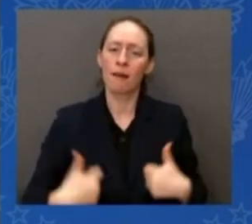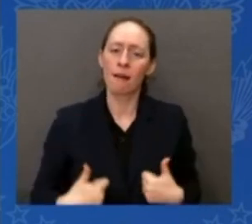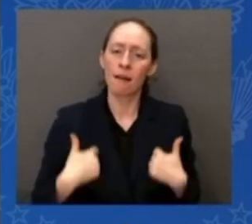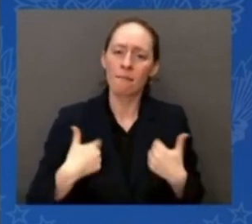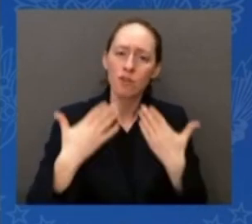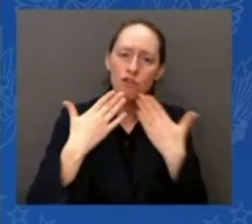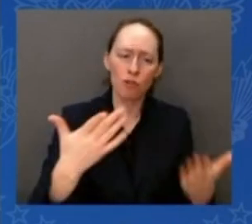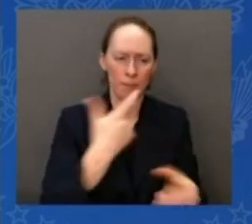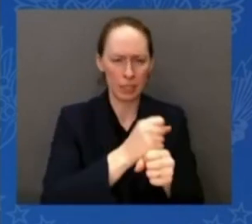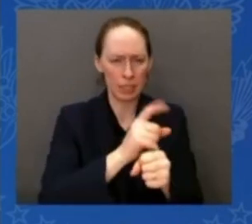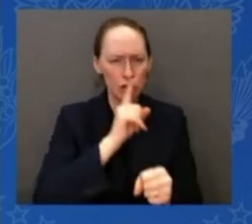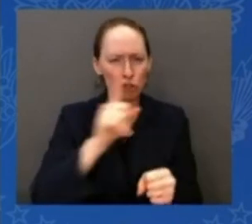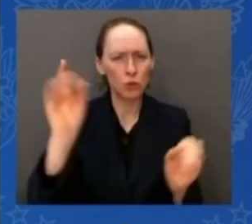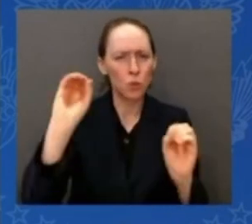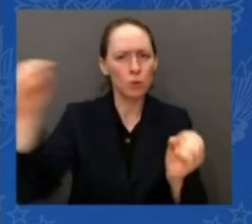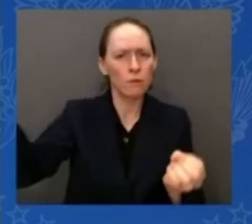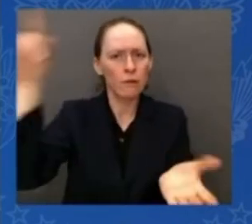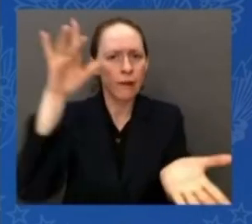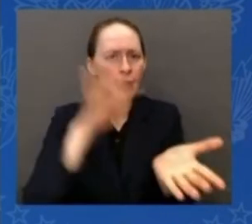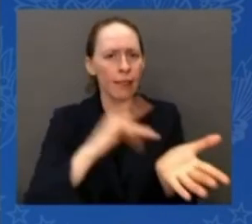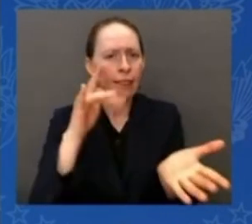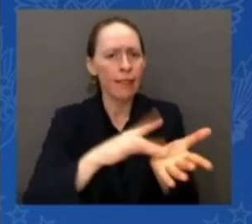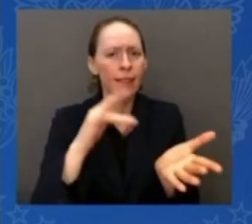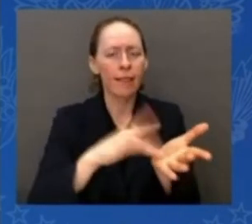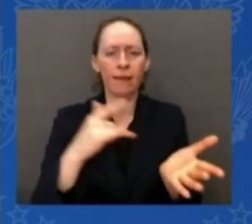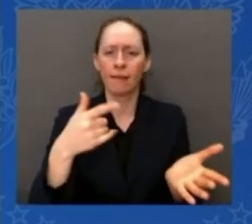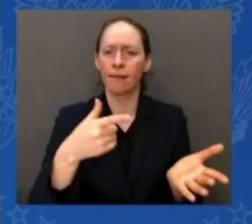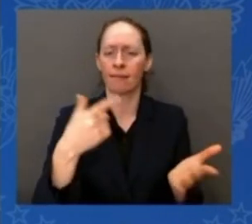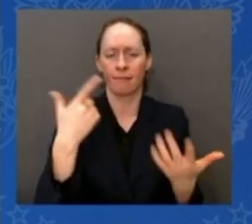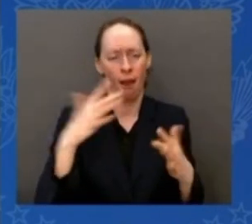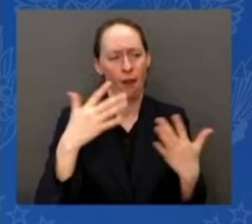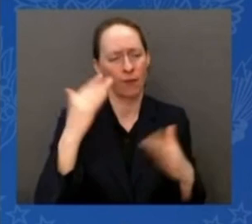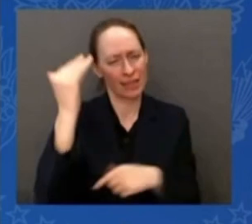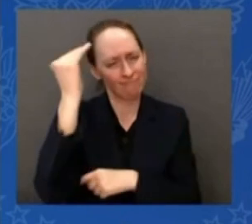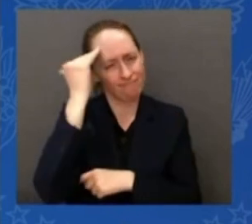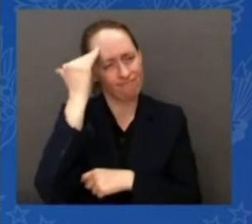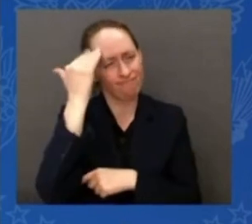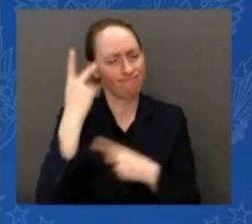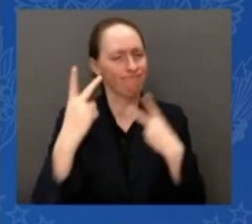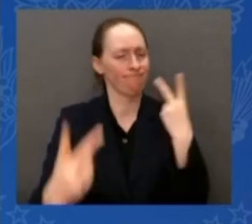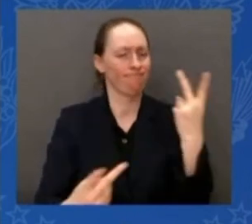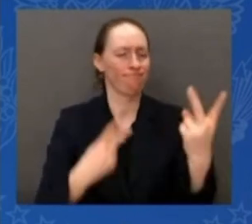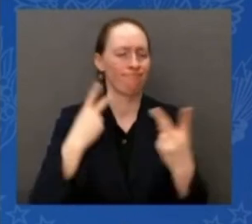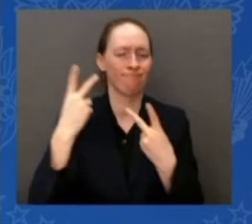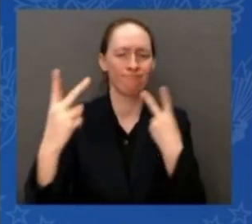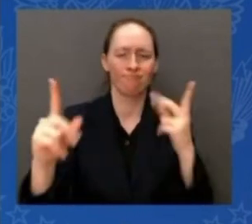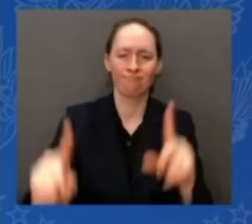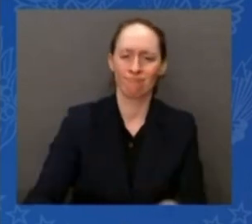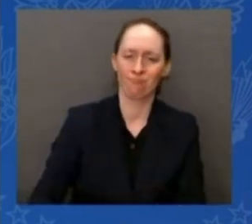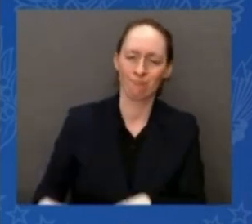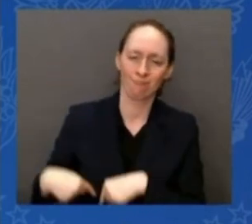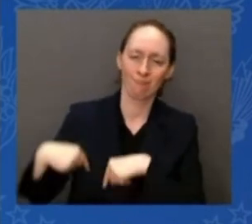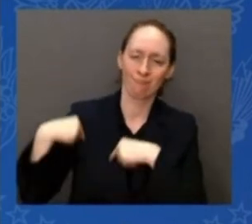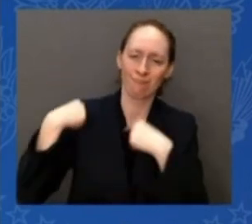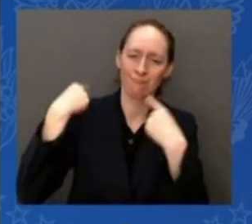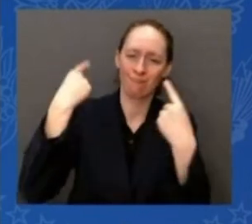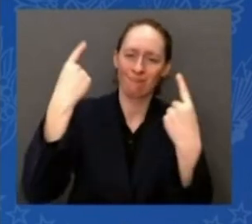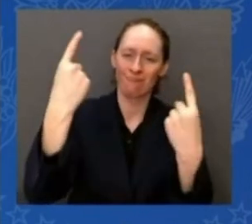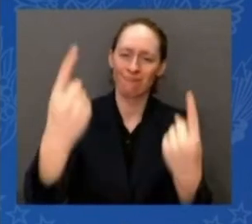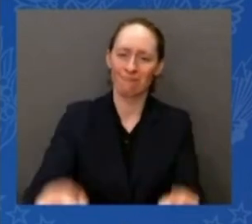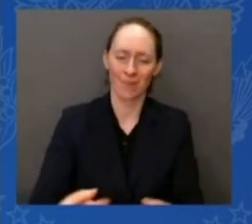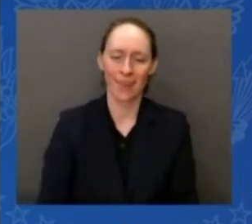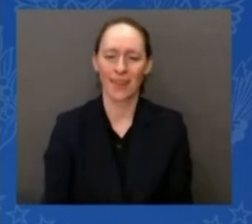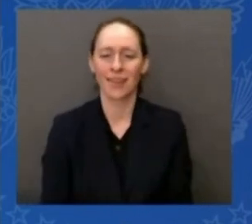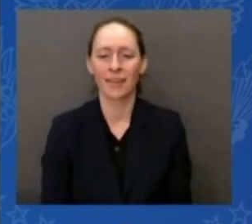long. Fighting to make sure they have a fair shot is no one's left behind. Julie has spent her life fighting for that